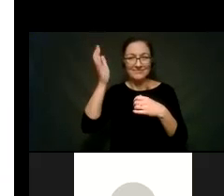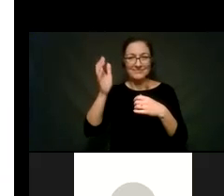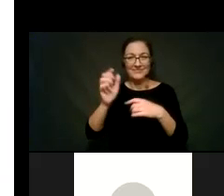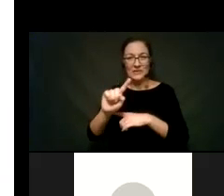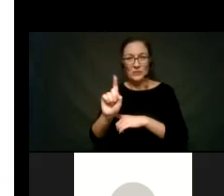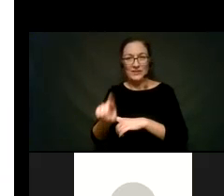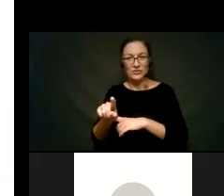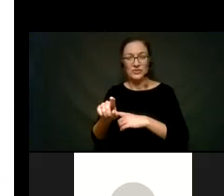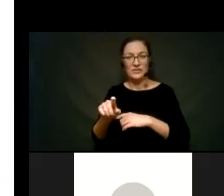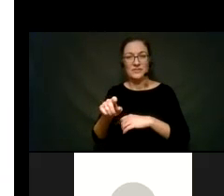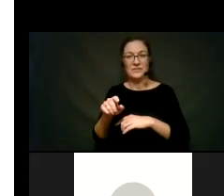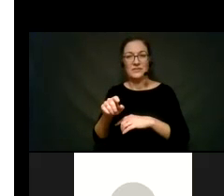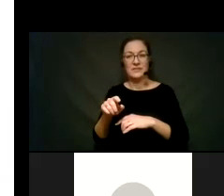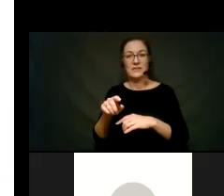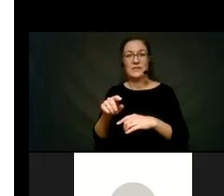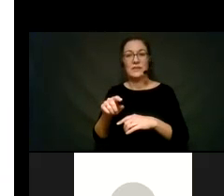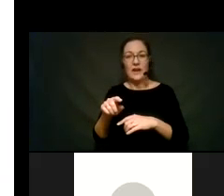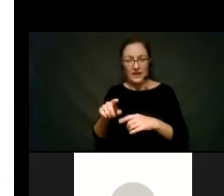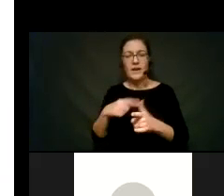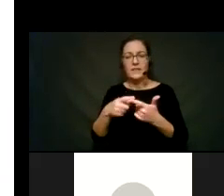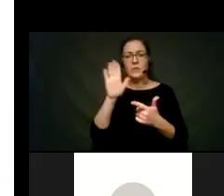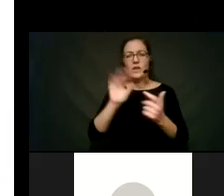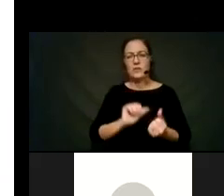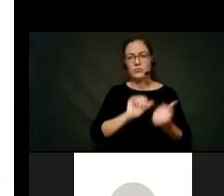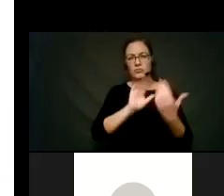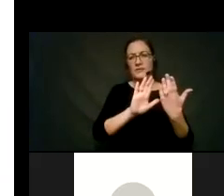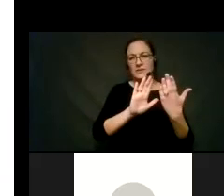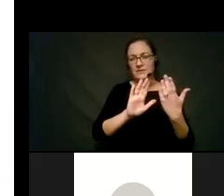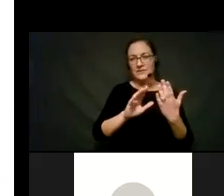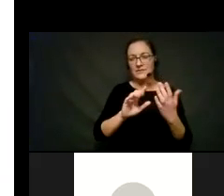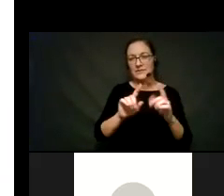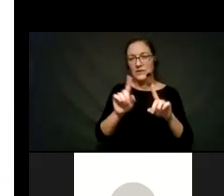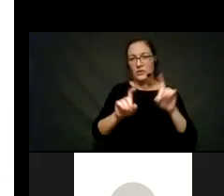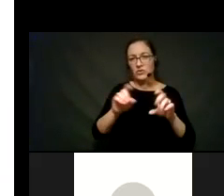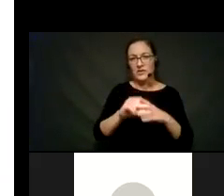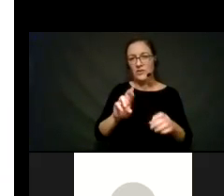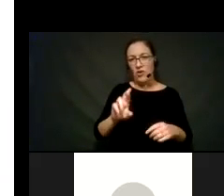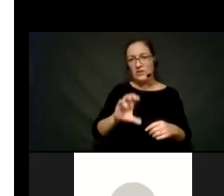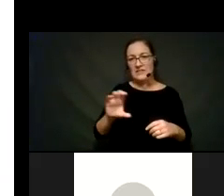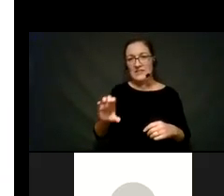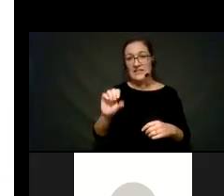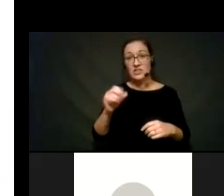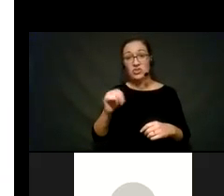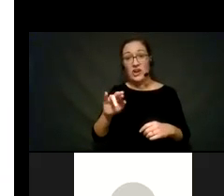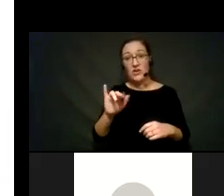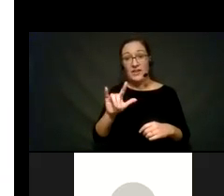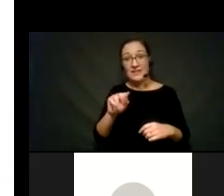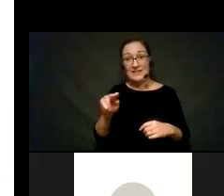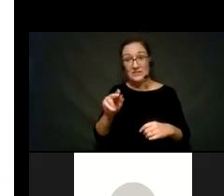question before we address some of the pieces that are in the RCC chat. Sherilyn, are you there? Yes, I am.